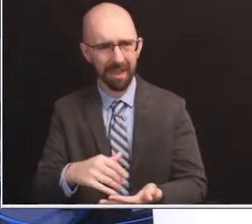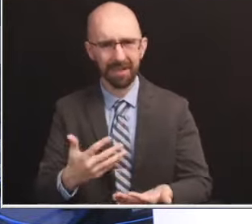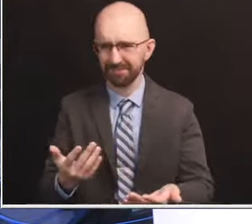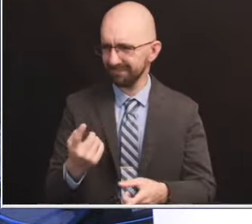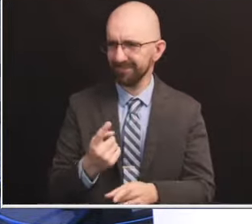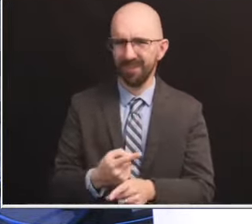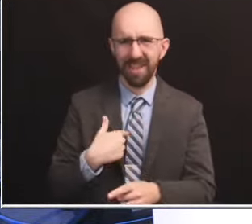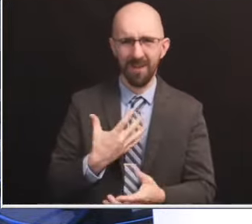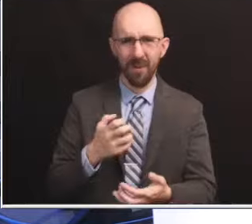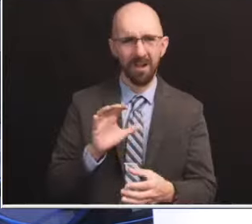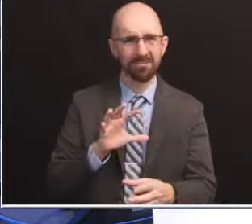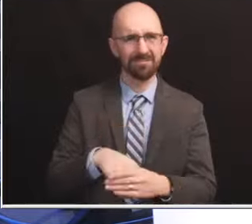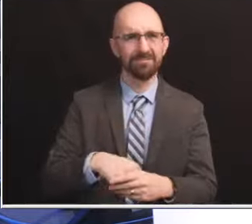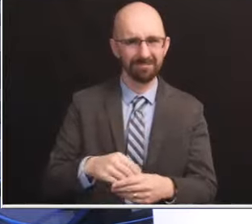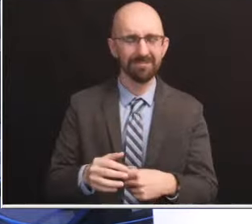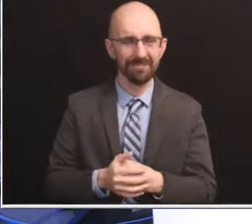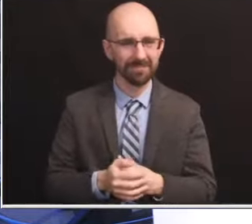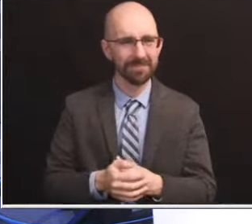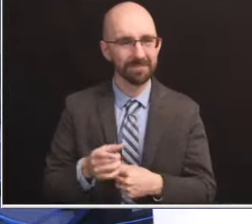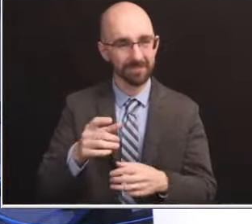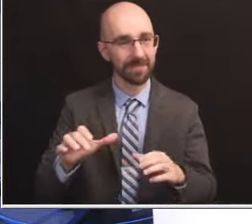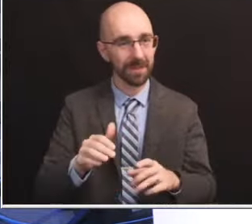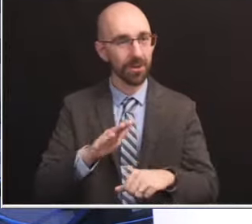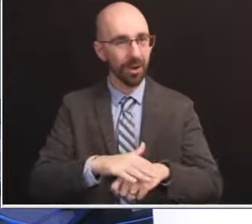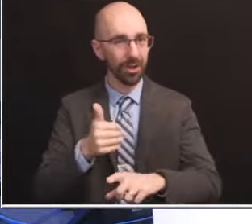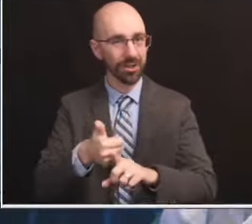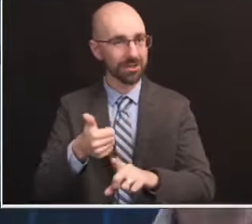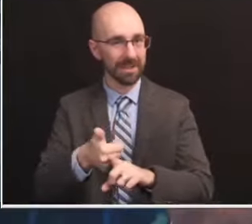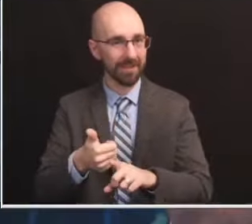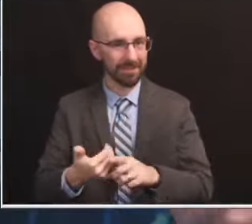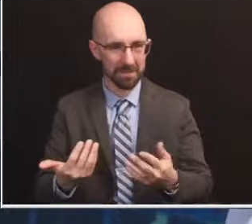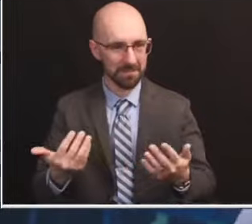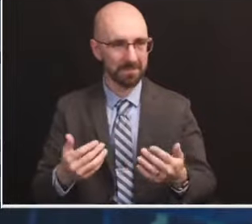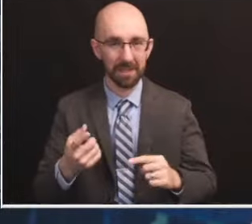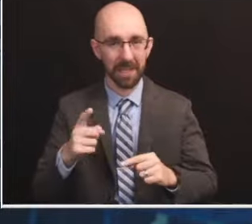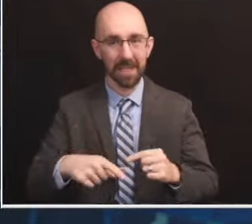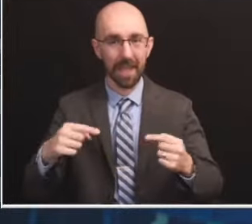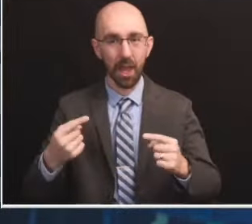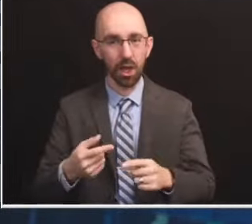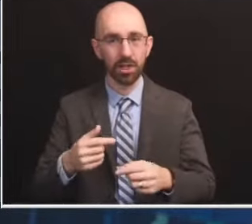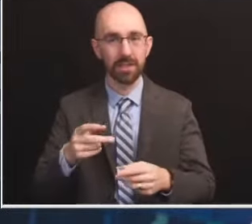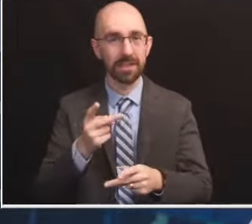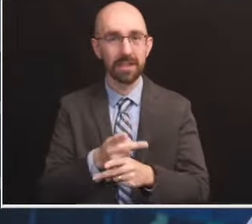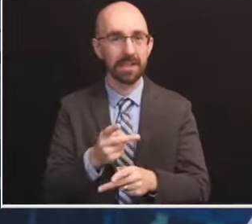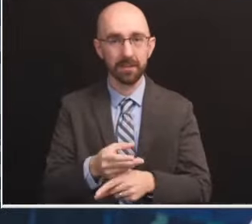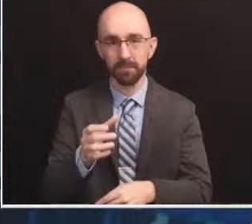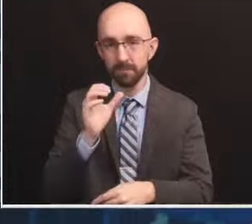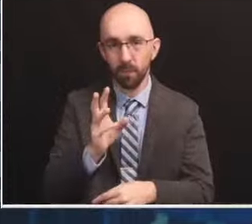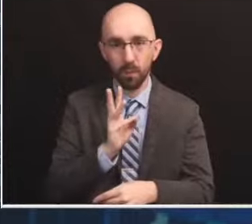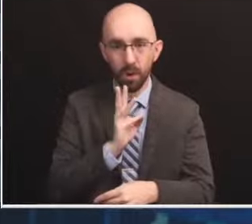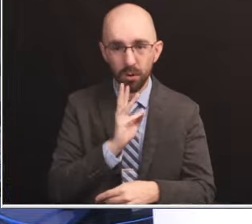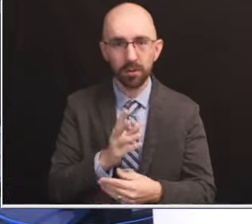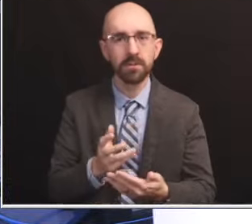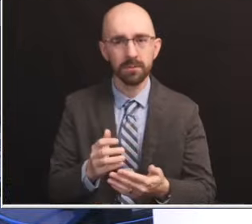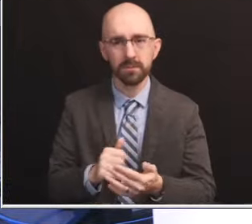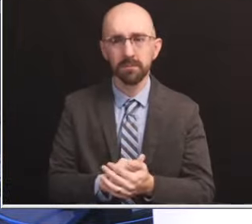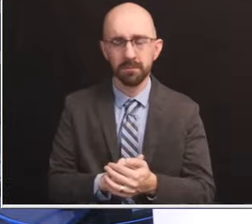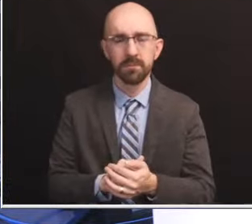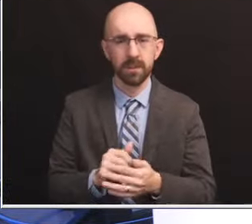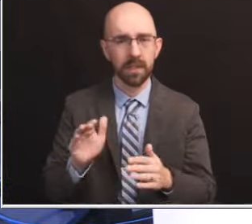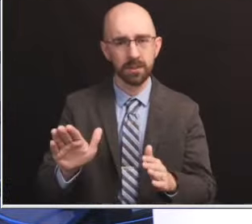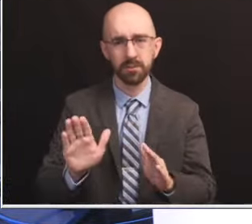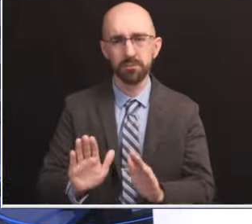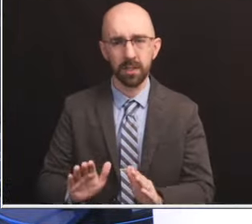do that study? And you're doing it on yourself, and it can't hurt if you stay hydrated. Yes. And it may help. That's so great.